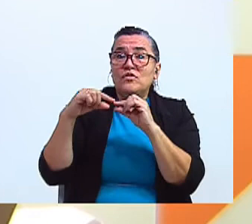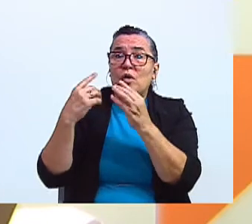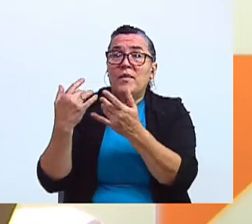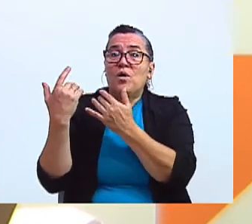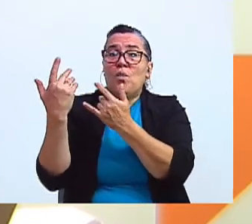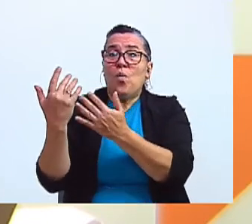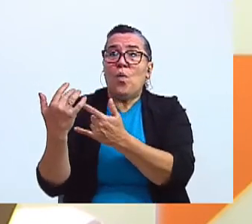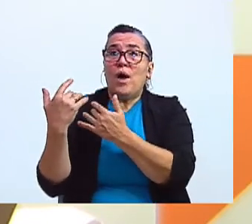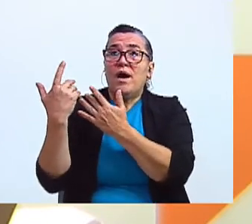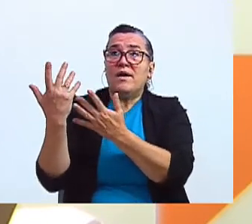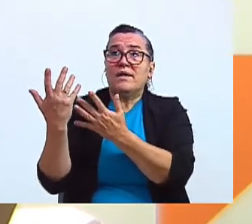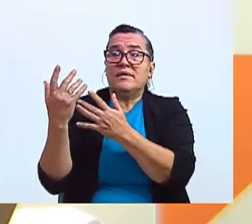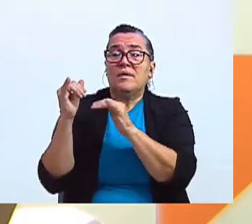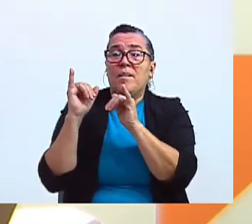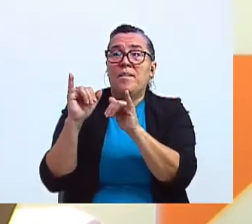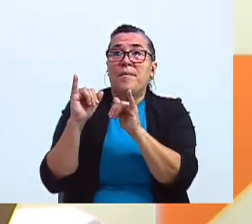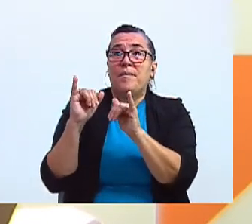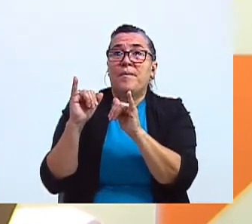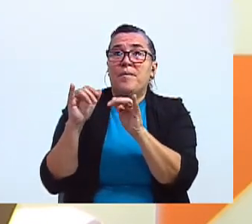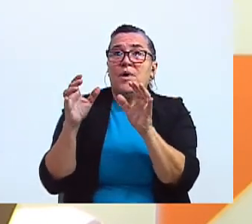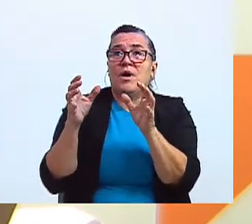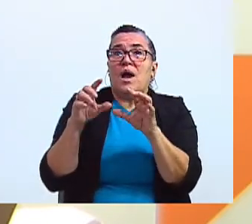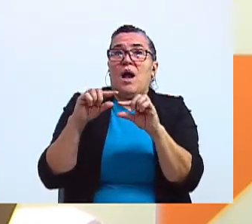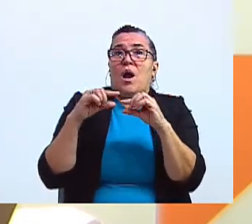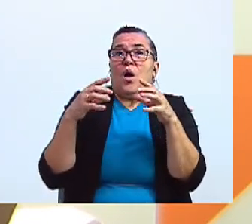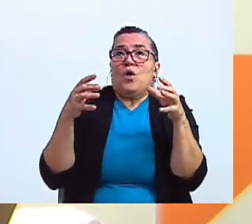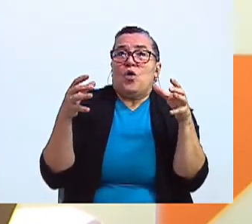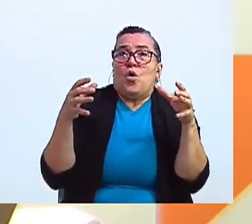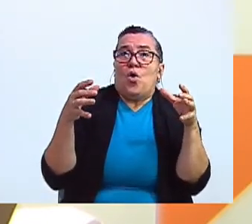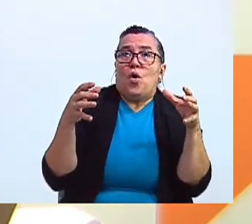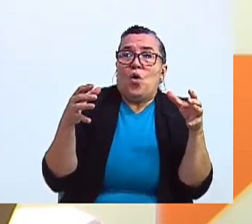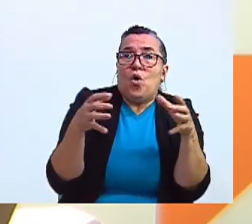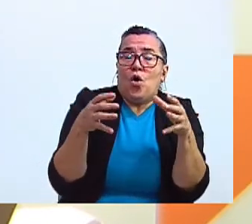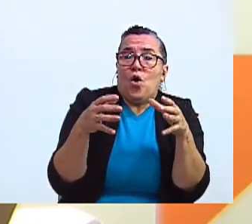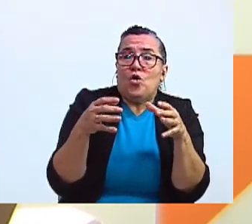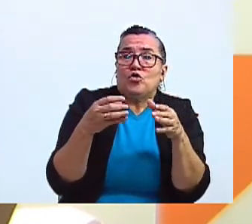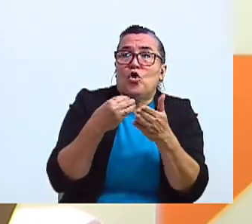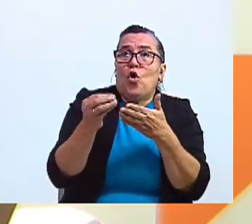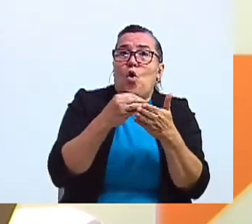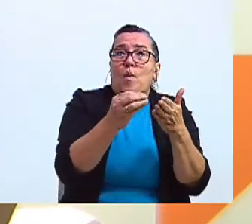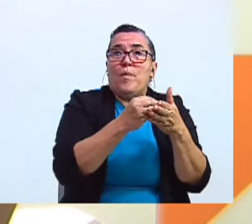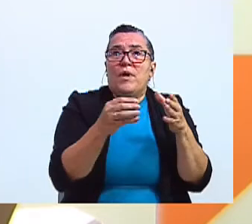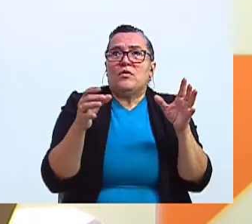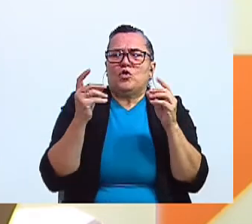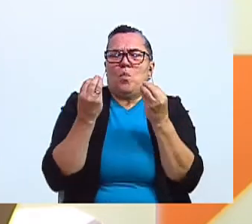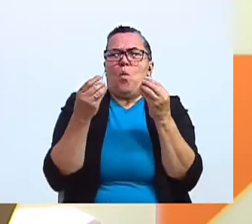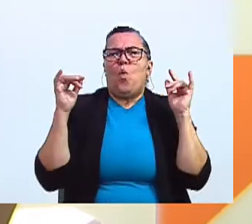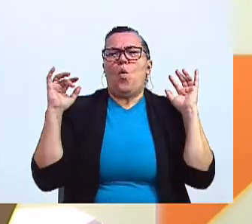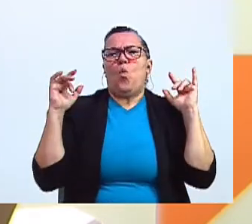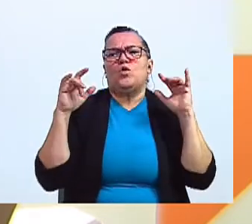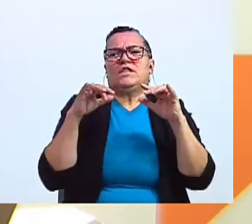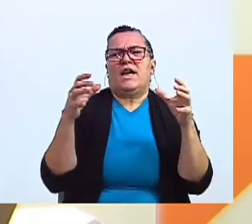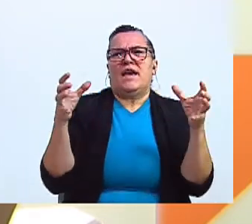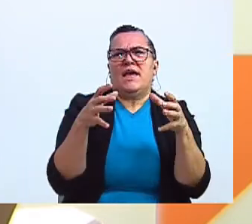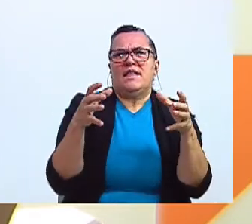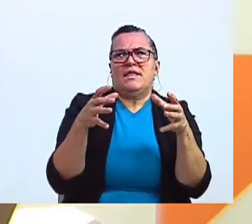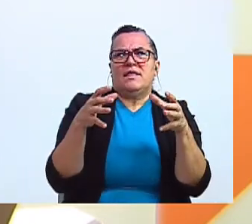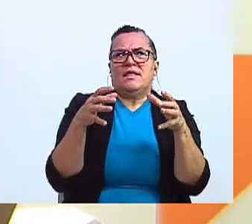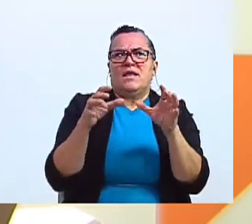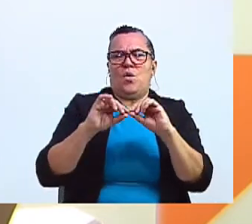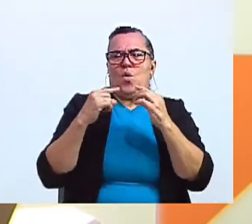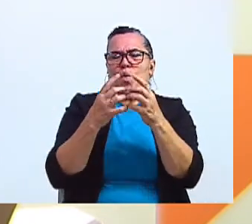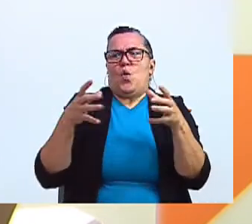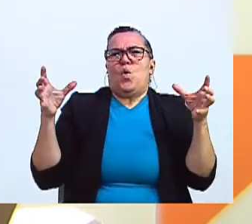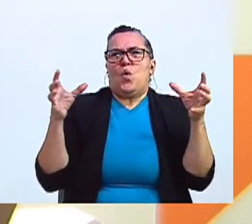to open. So a herd of choppers. Okay, so many people. Okay, now